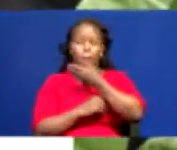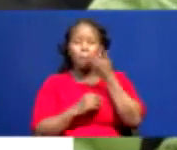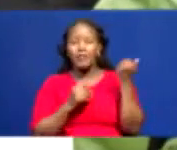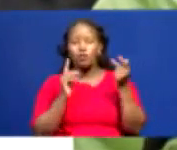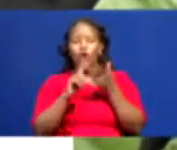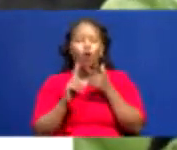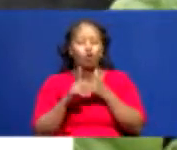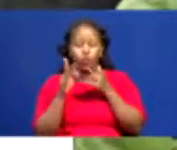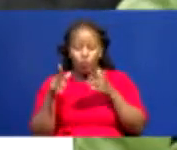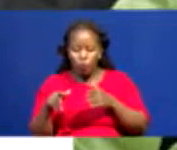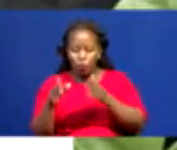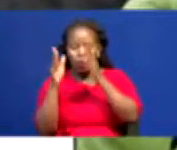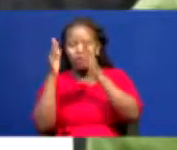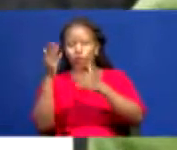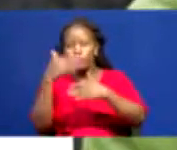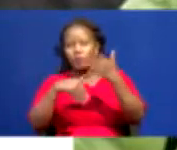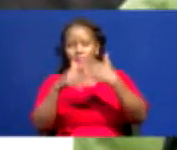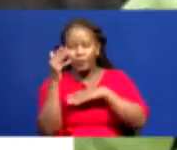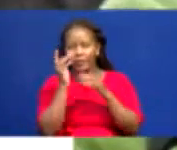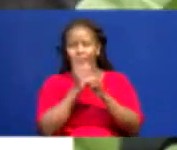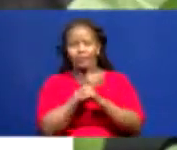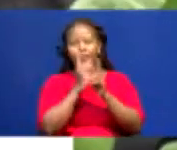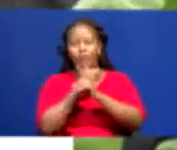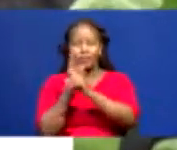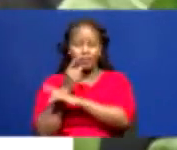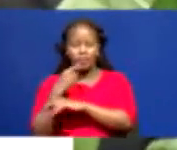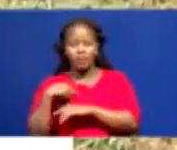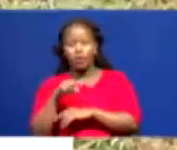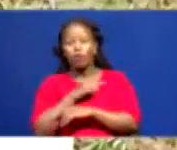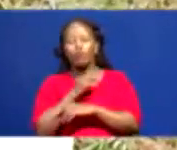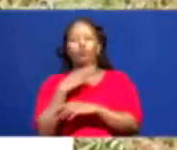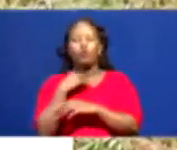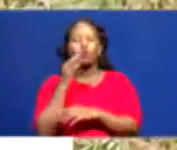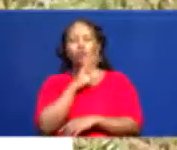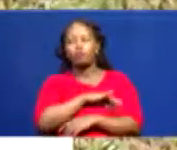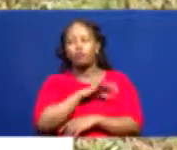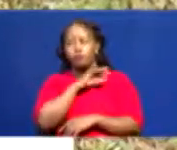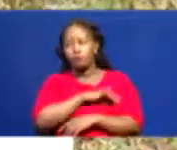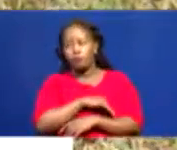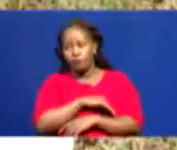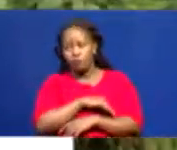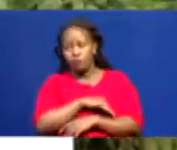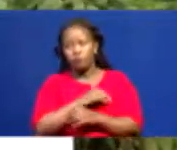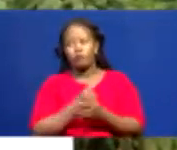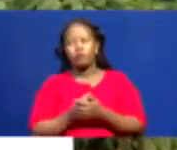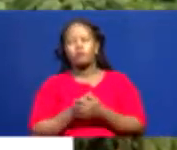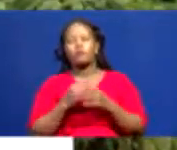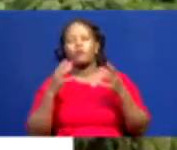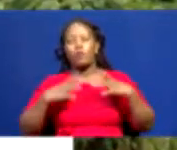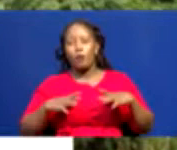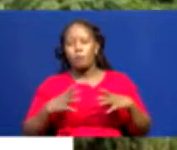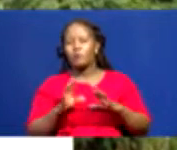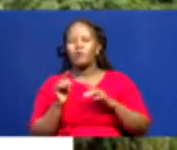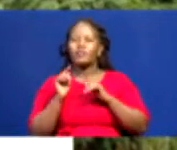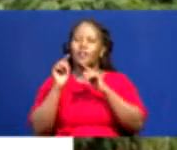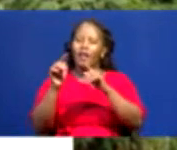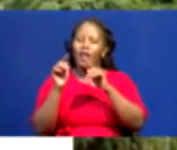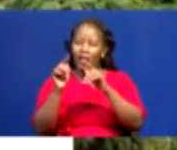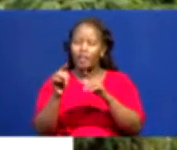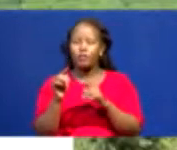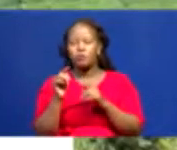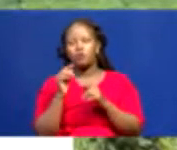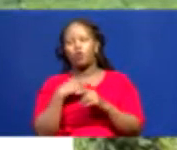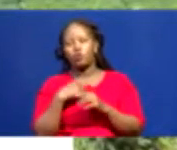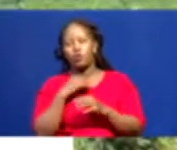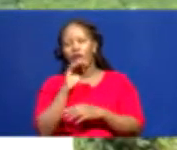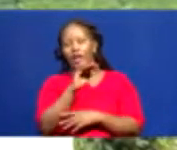kuenda Kanyoni, barabara ya kuenda Getuaba, hiyo ndio tunataka kutusaidiwe. The locals called on the government to